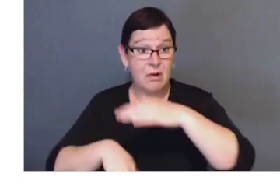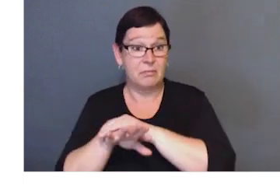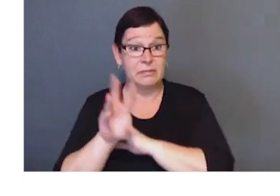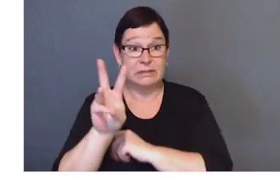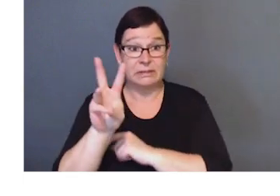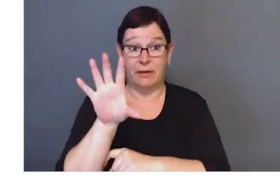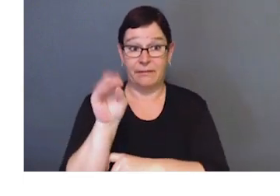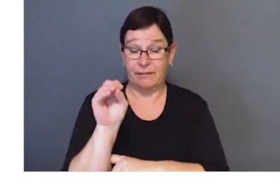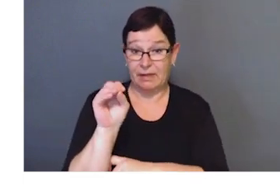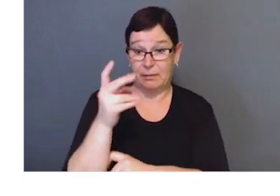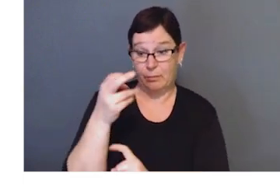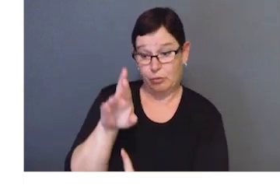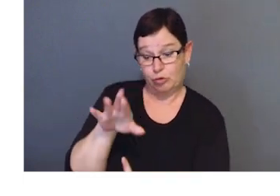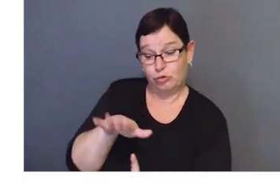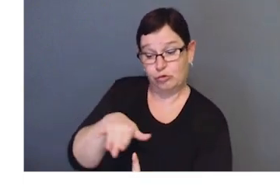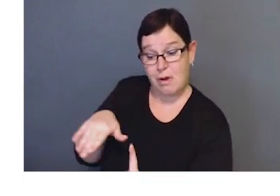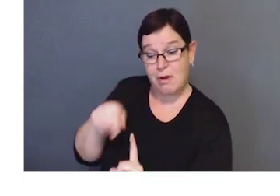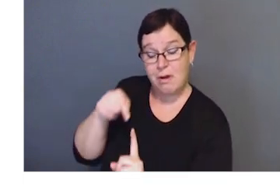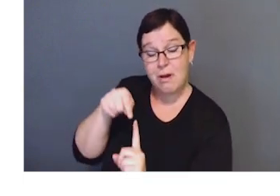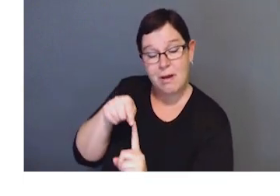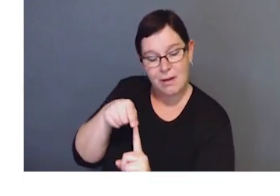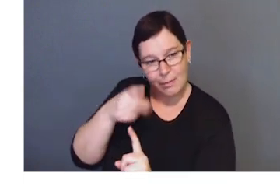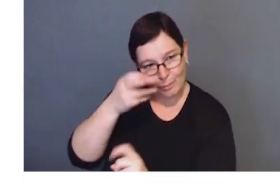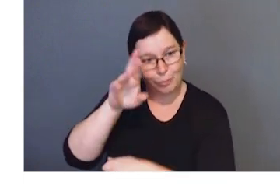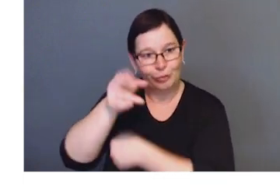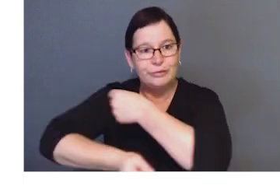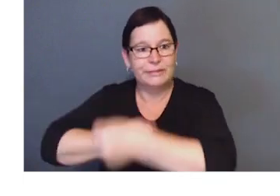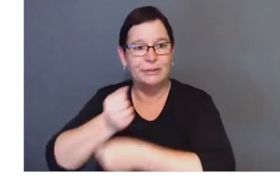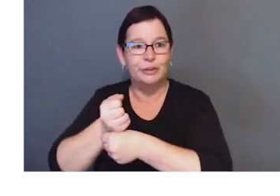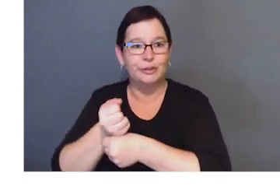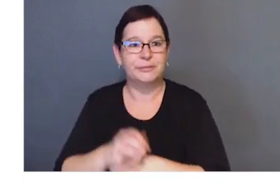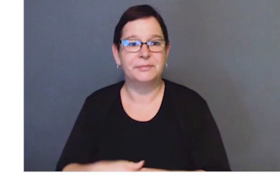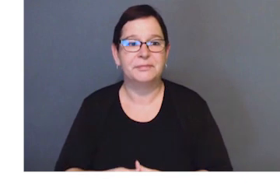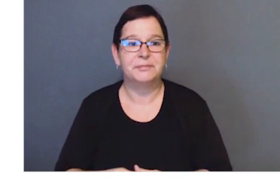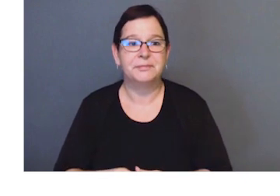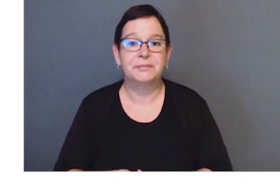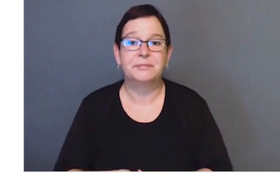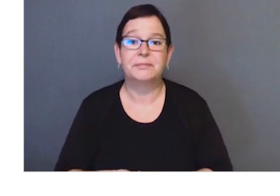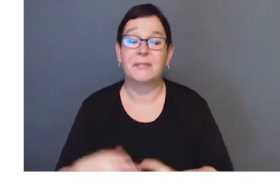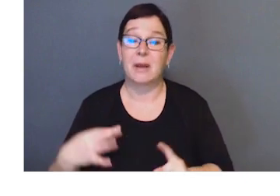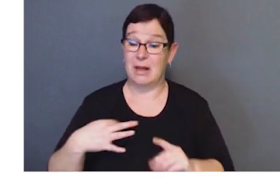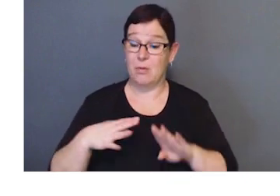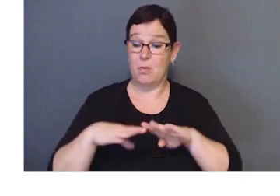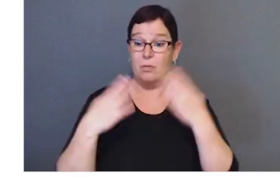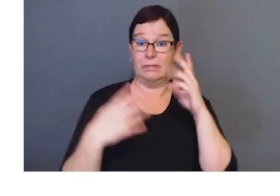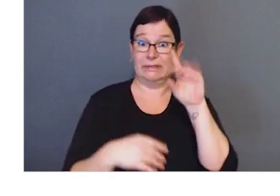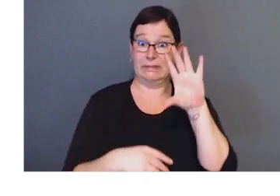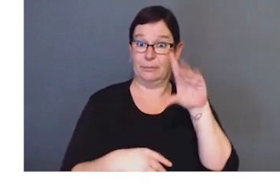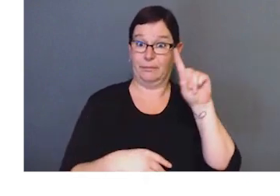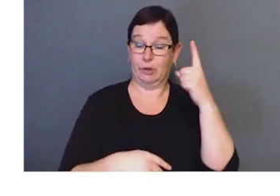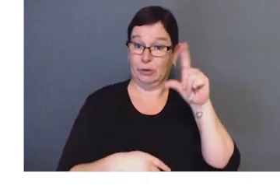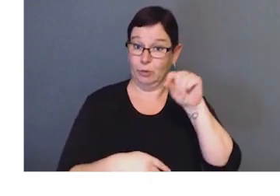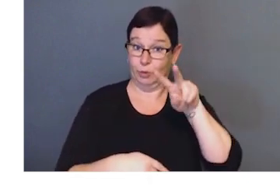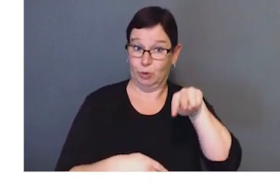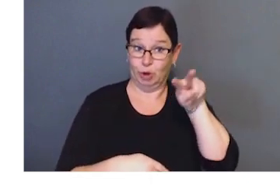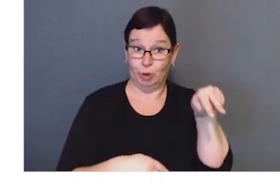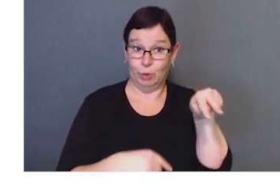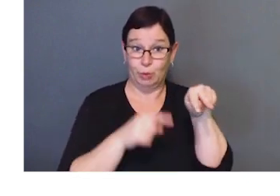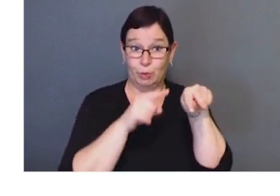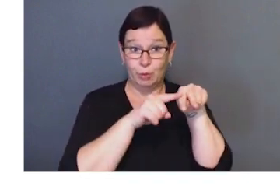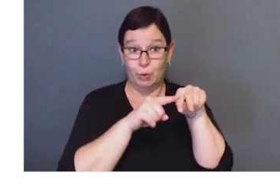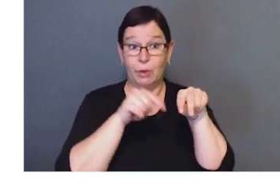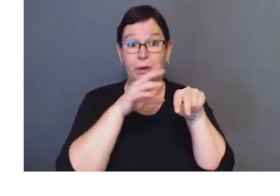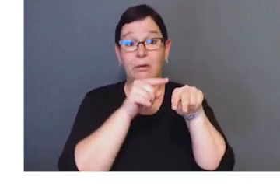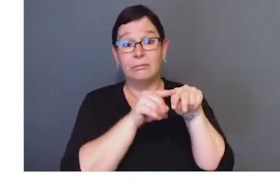Applications opened on December 1st, 2022, and the first year of the program will cover expenses retroactive